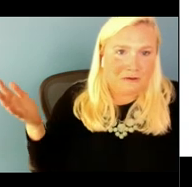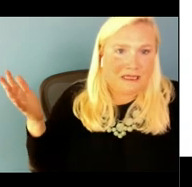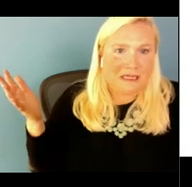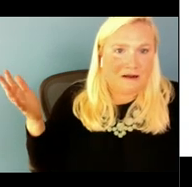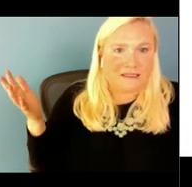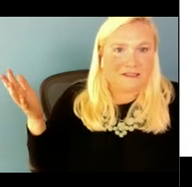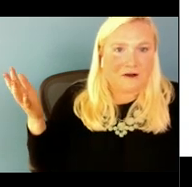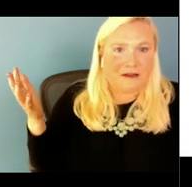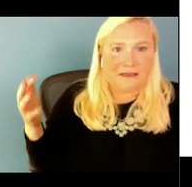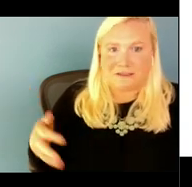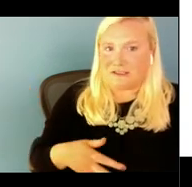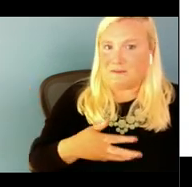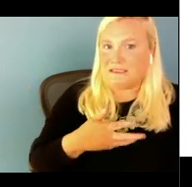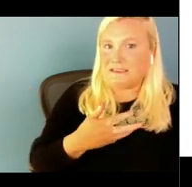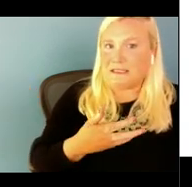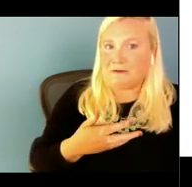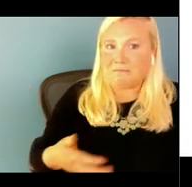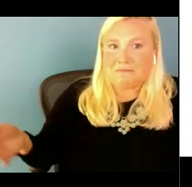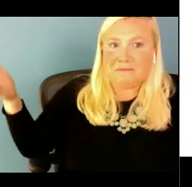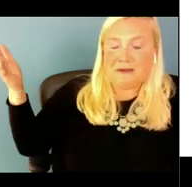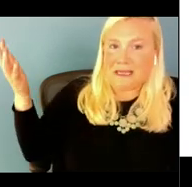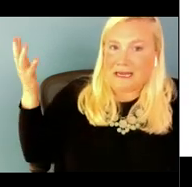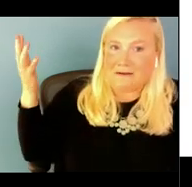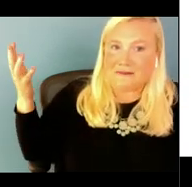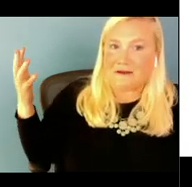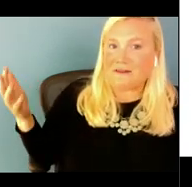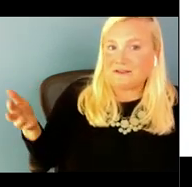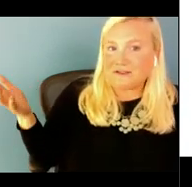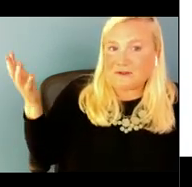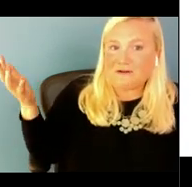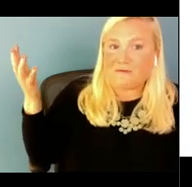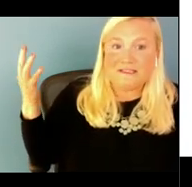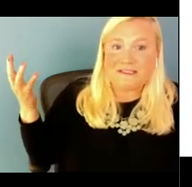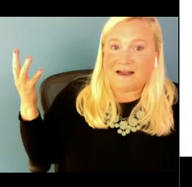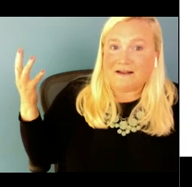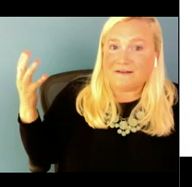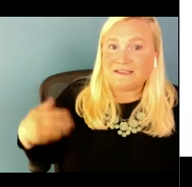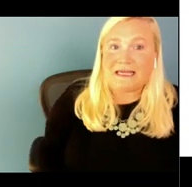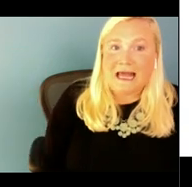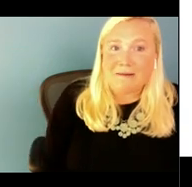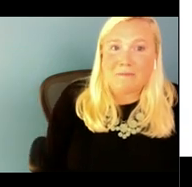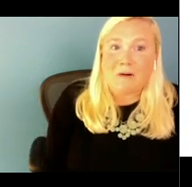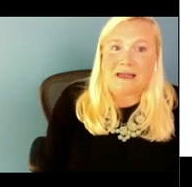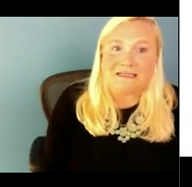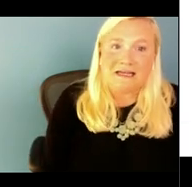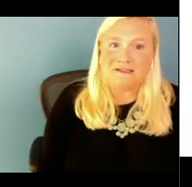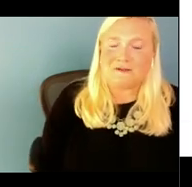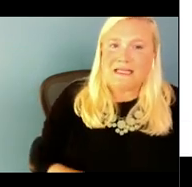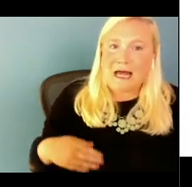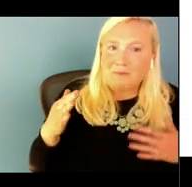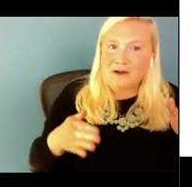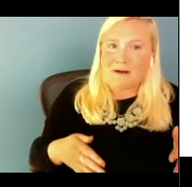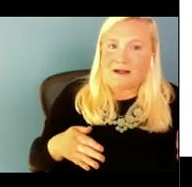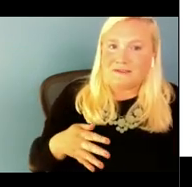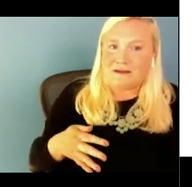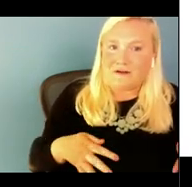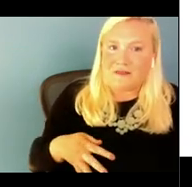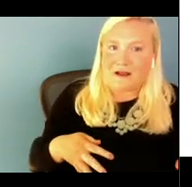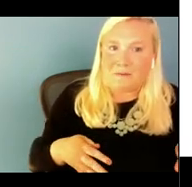conversation, you don't hear any stuttering. That just means that they're communicating with you. That's just what their voice sounds like in that moment. So it's